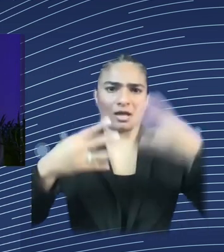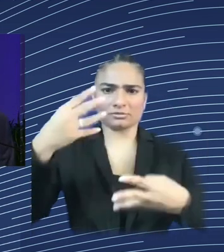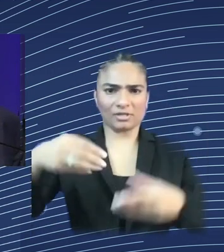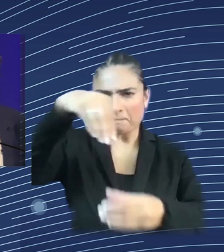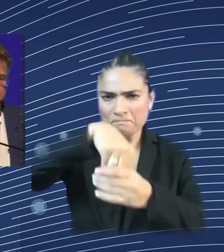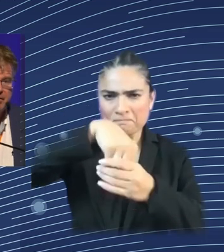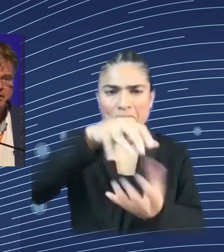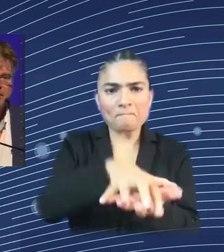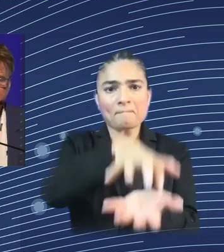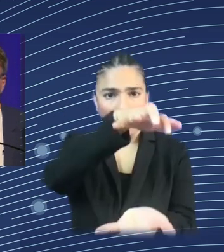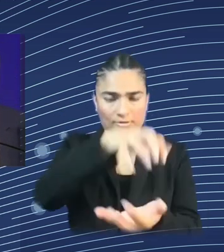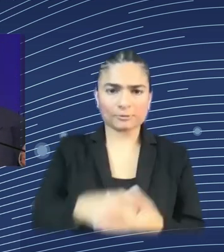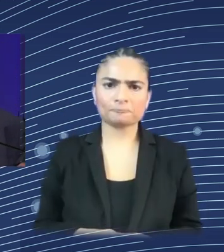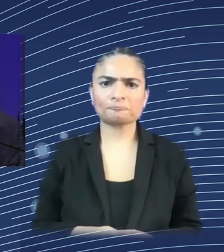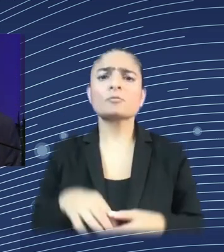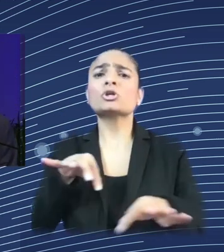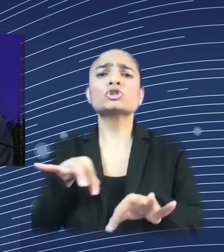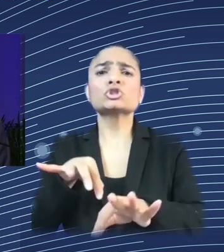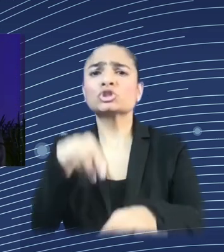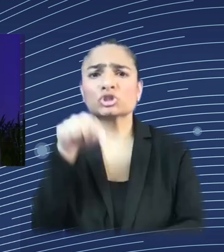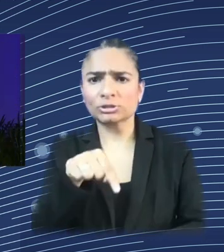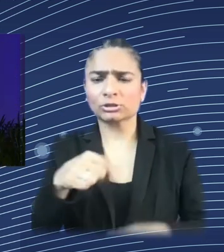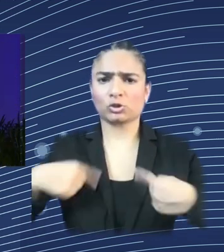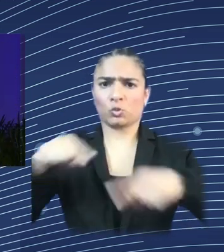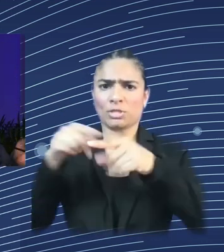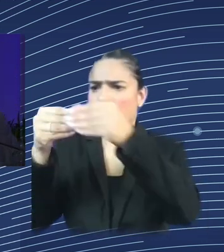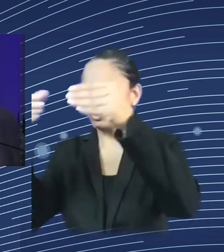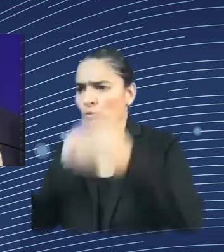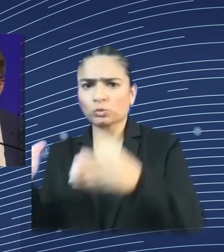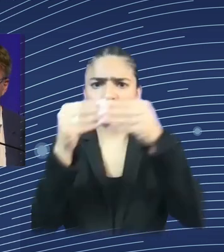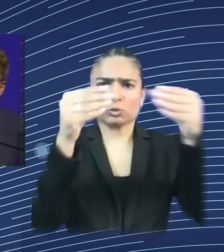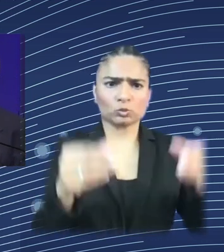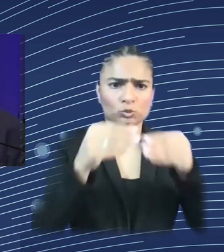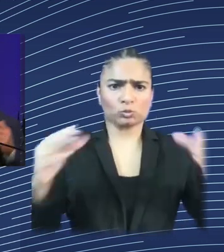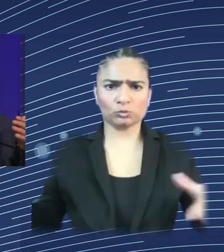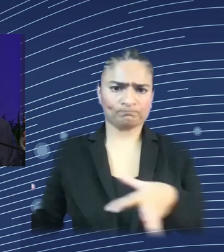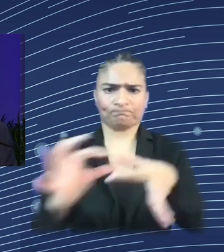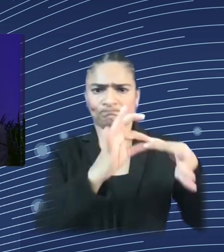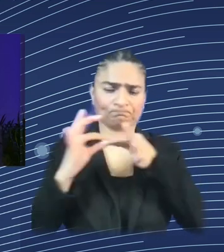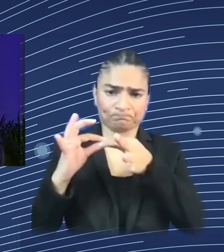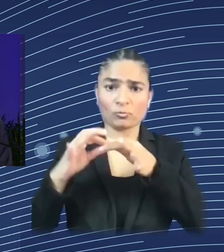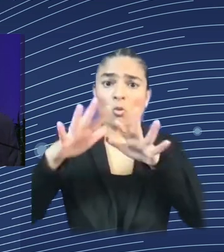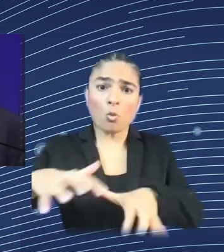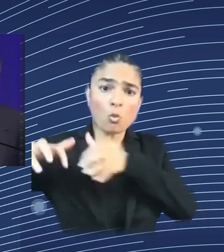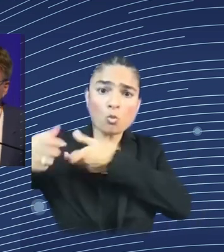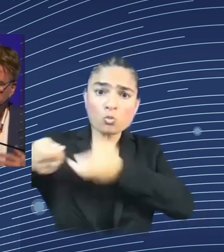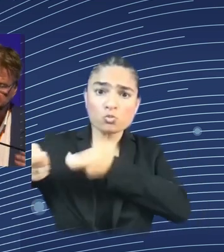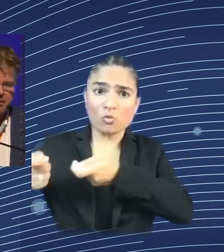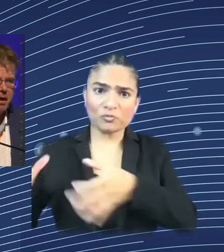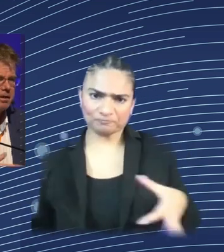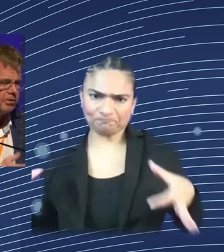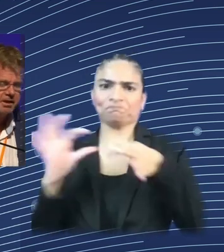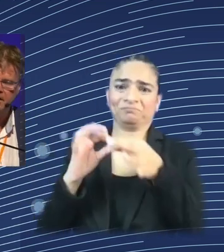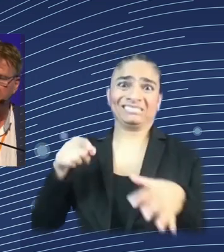enforcement chain, prevention, detection, controls, inspections, and recovery. And each of these phases, you can use